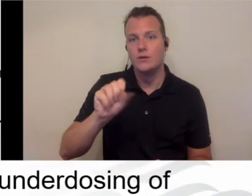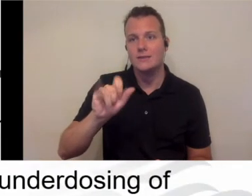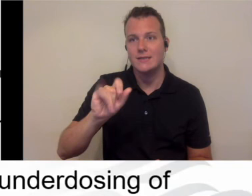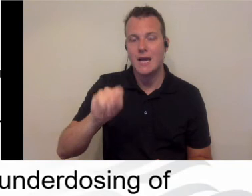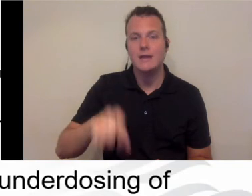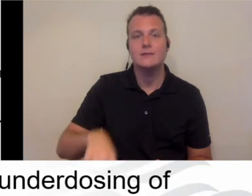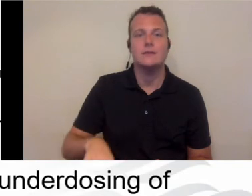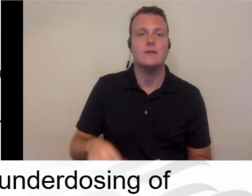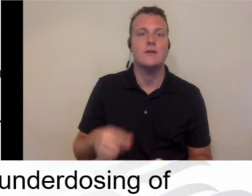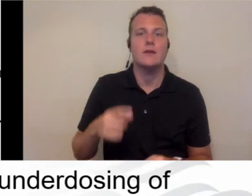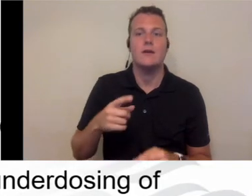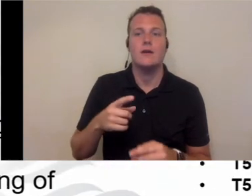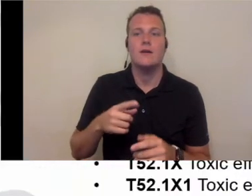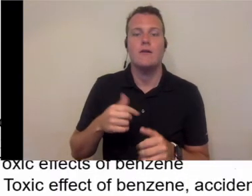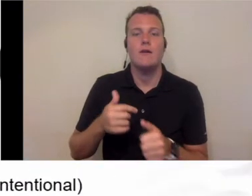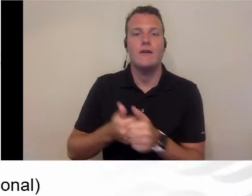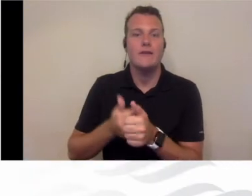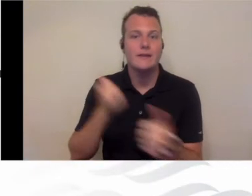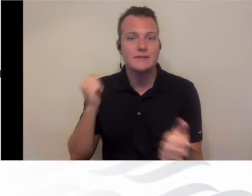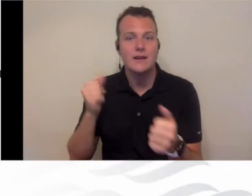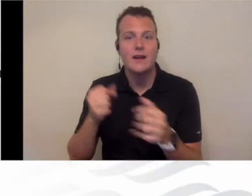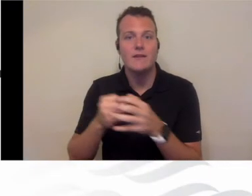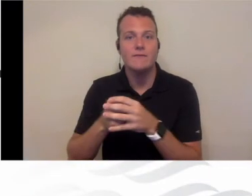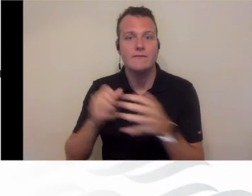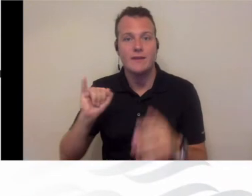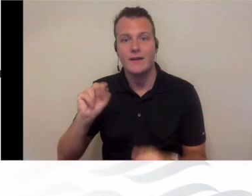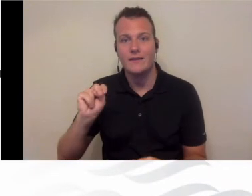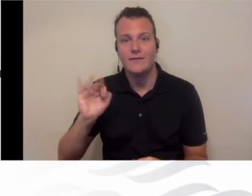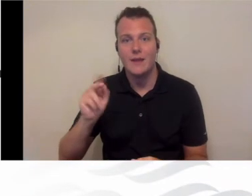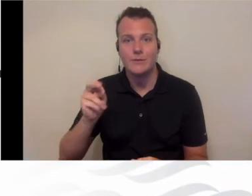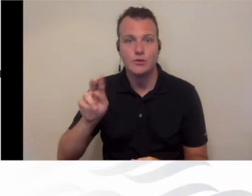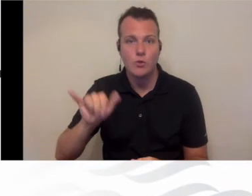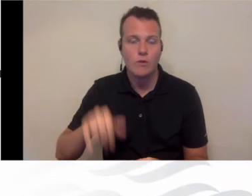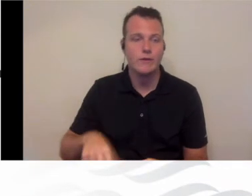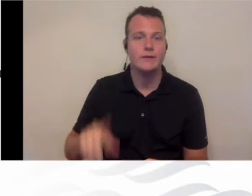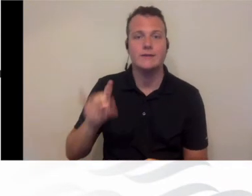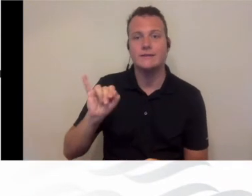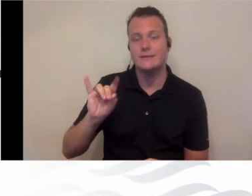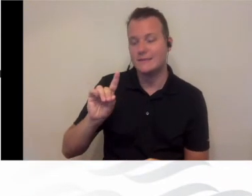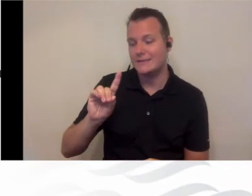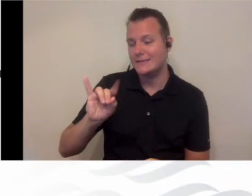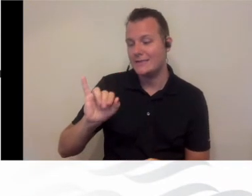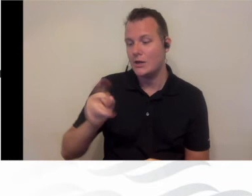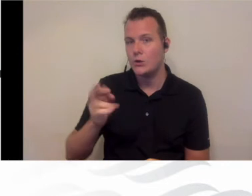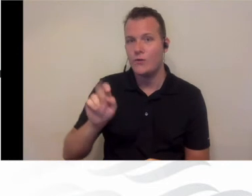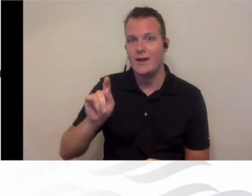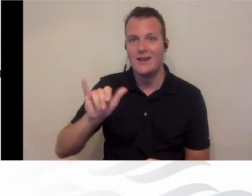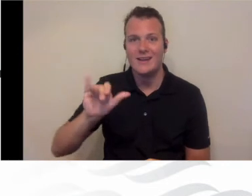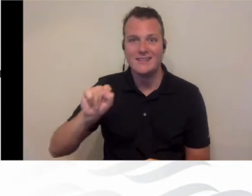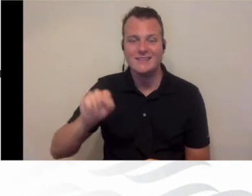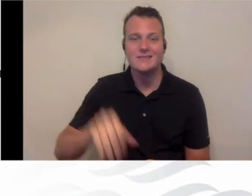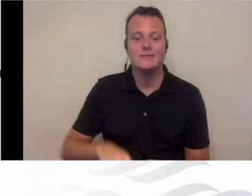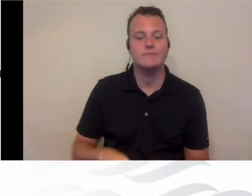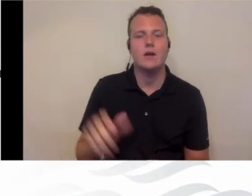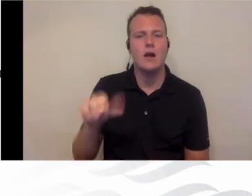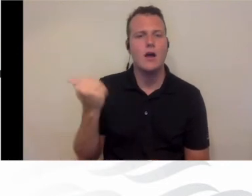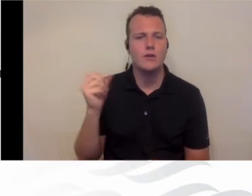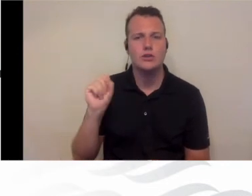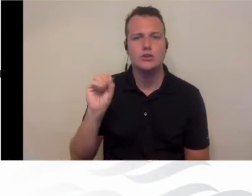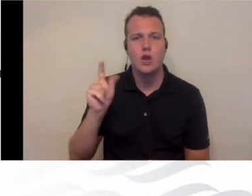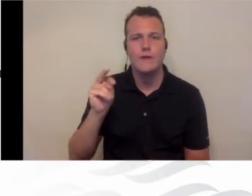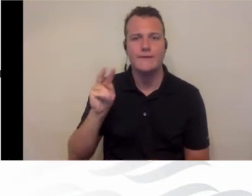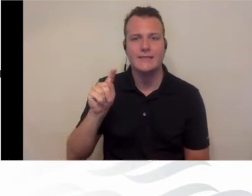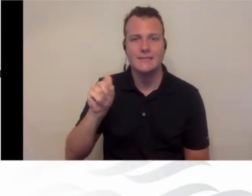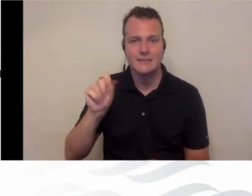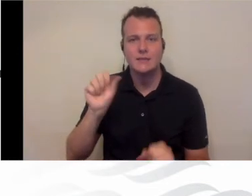anti-inflammatory drugs, diuretics. And now these are the solvents that can also cause ototoxic